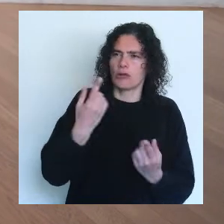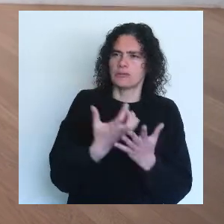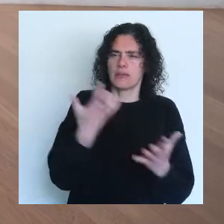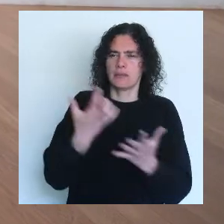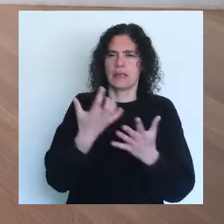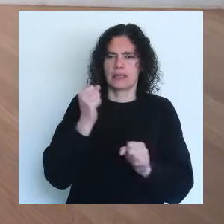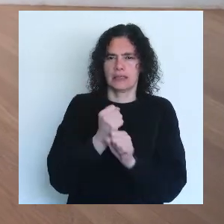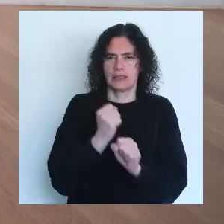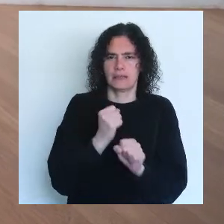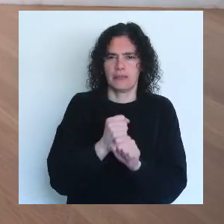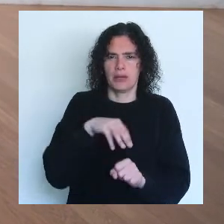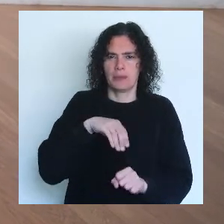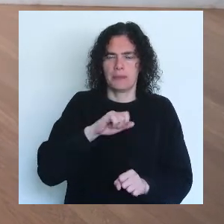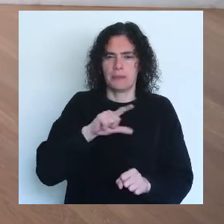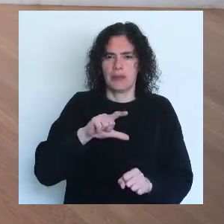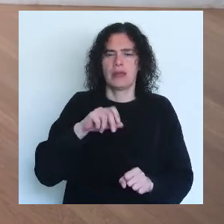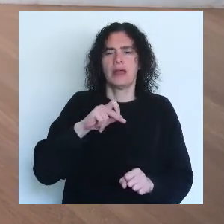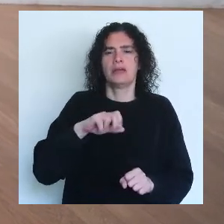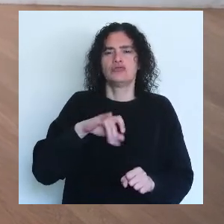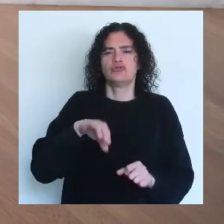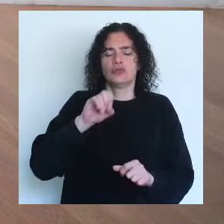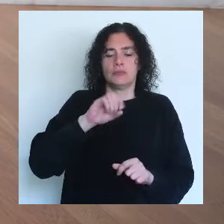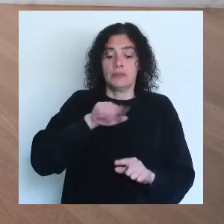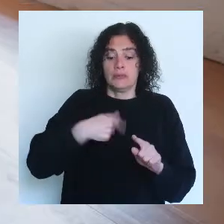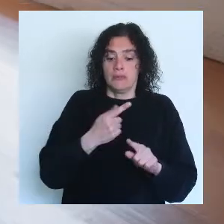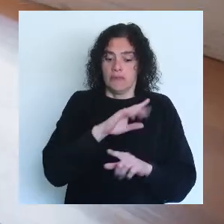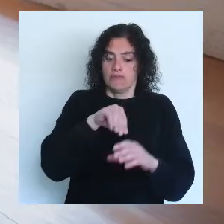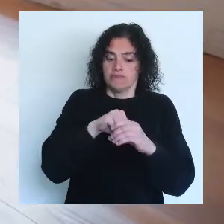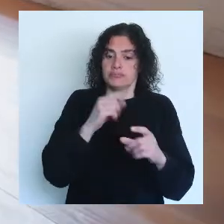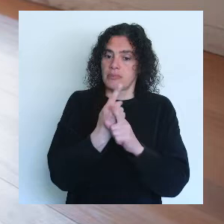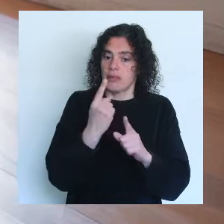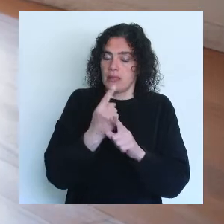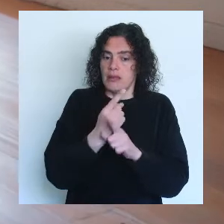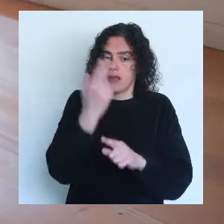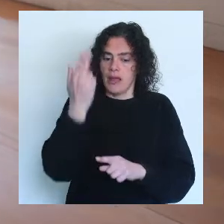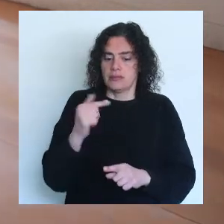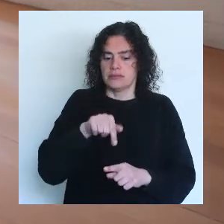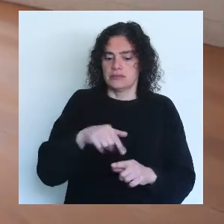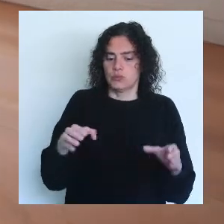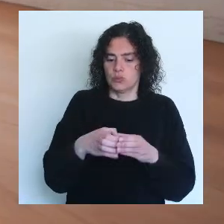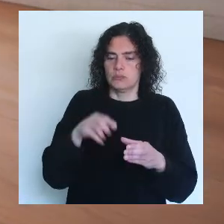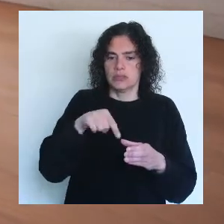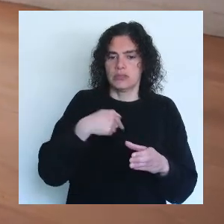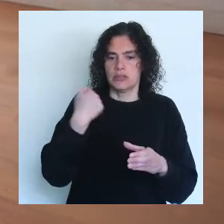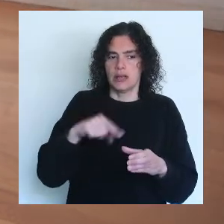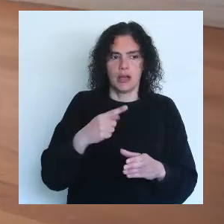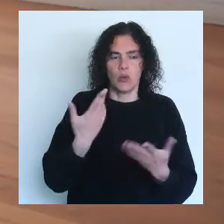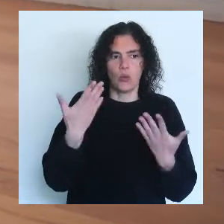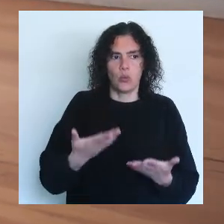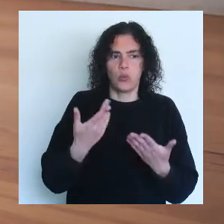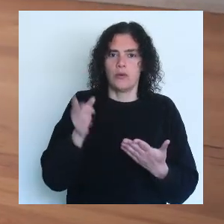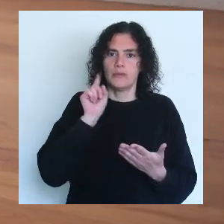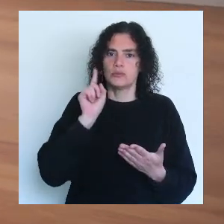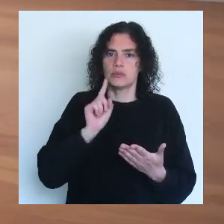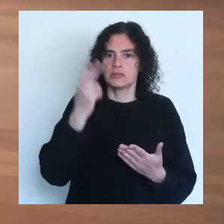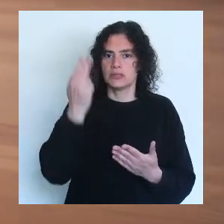ways, echo this work by Michelangelo Antonioni. Still belonging to the Artepovera group, here